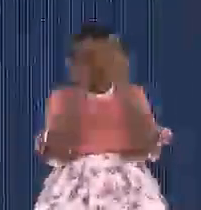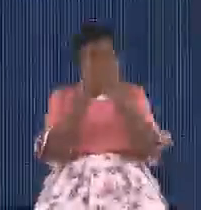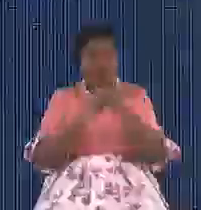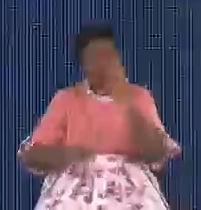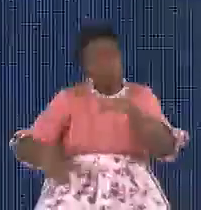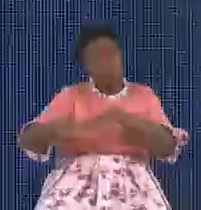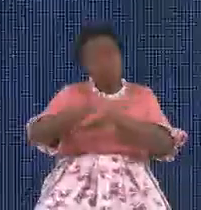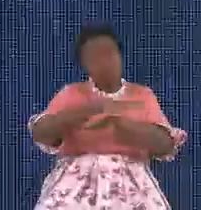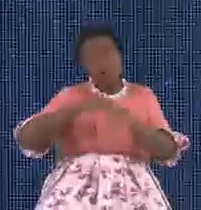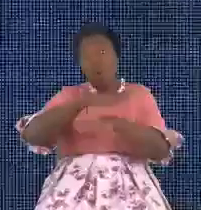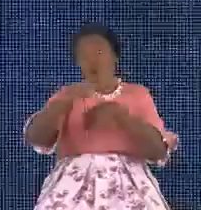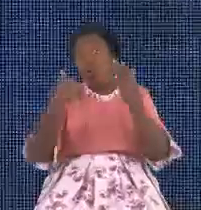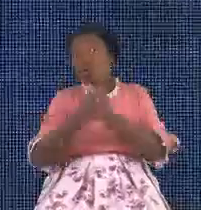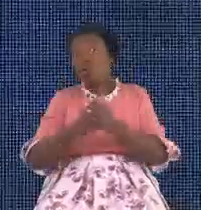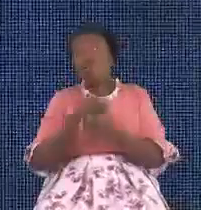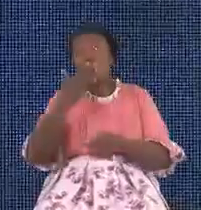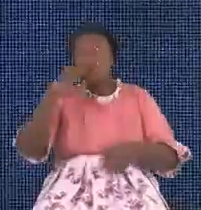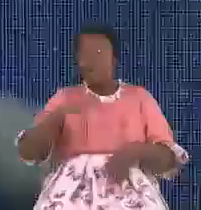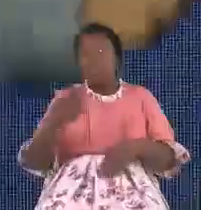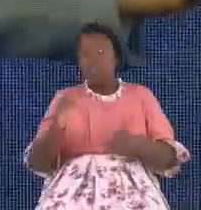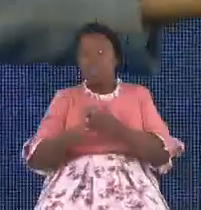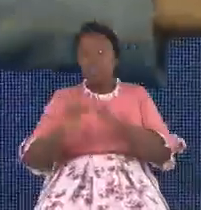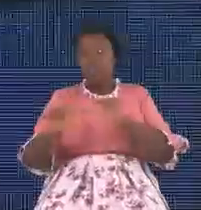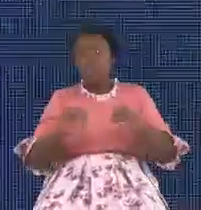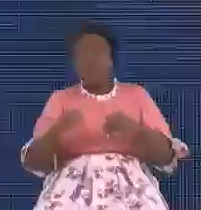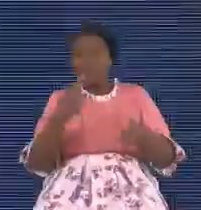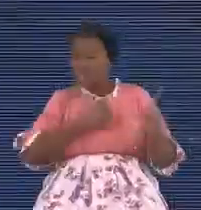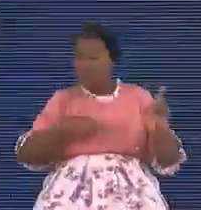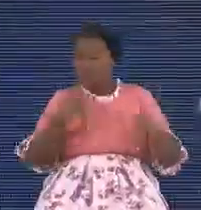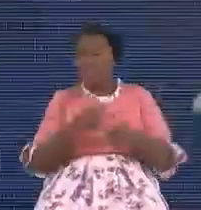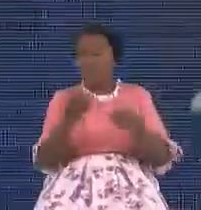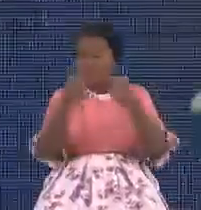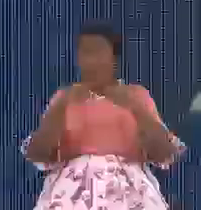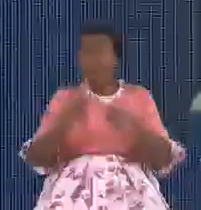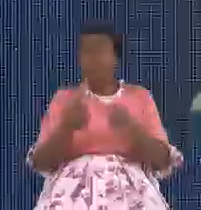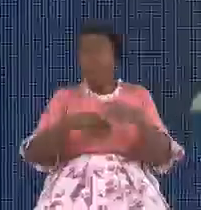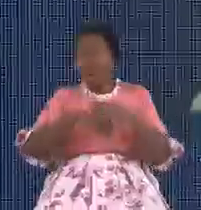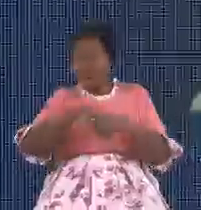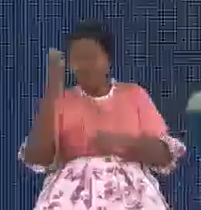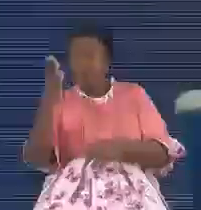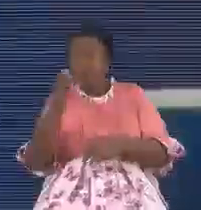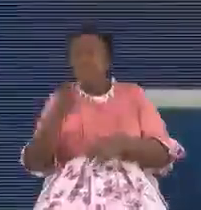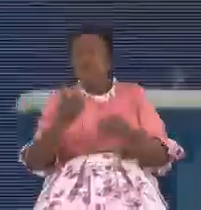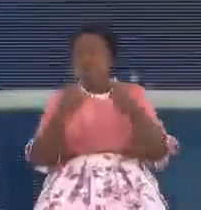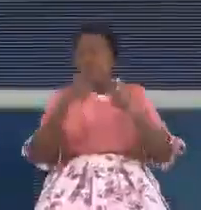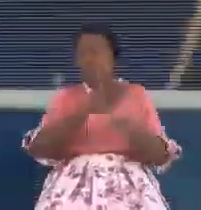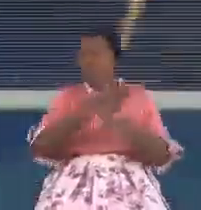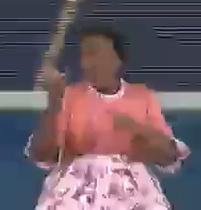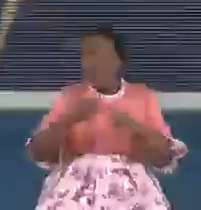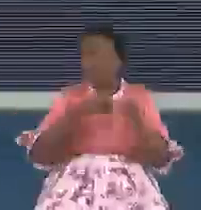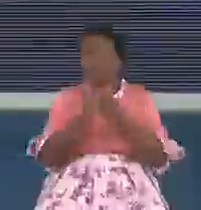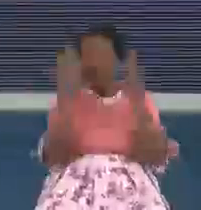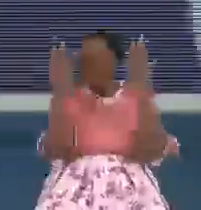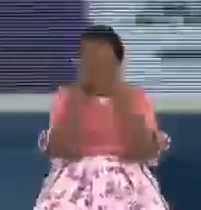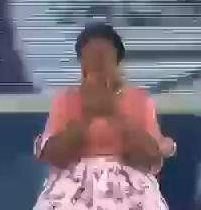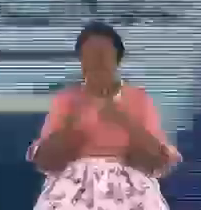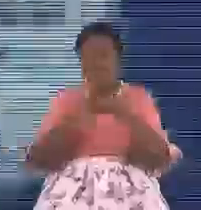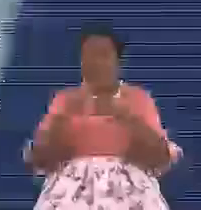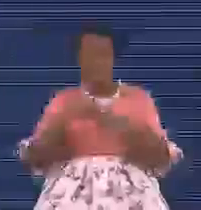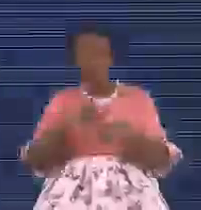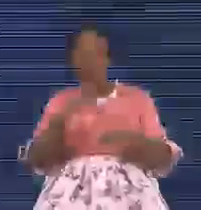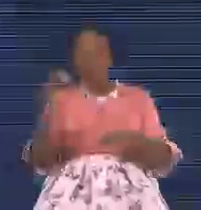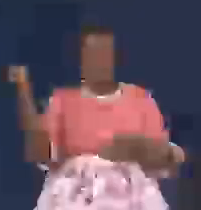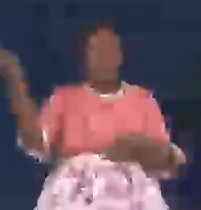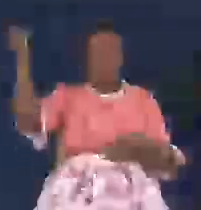every evil thing you're doing the lord is saying come away from darkness and then light